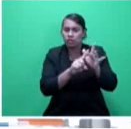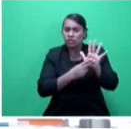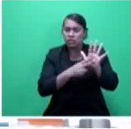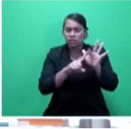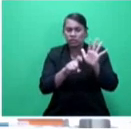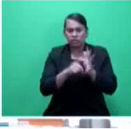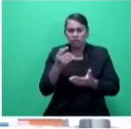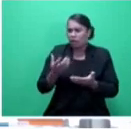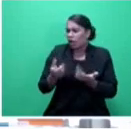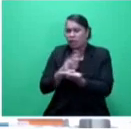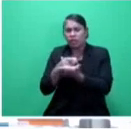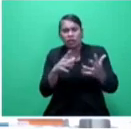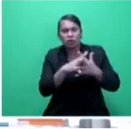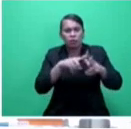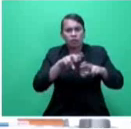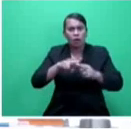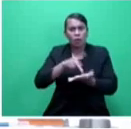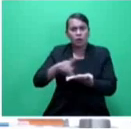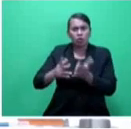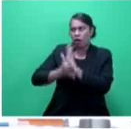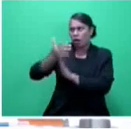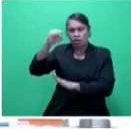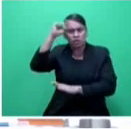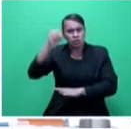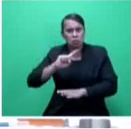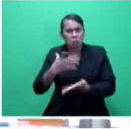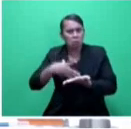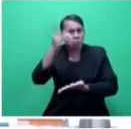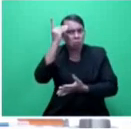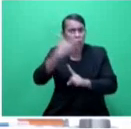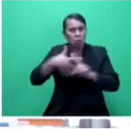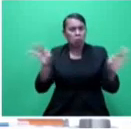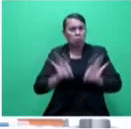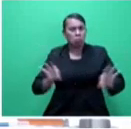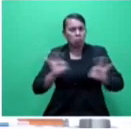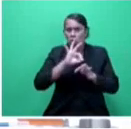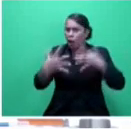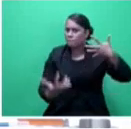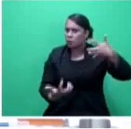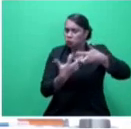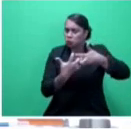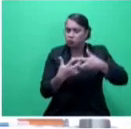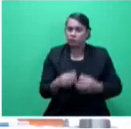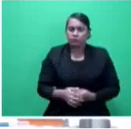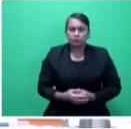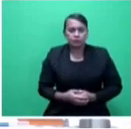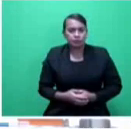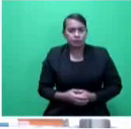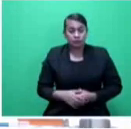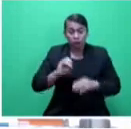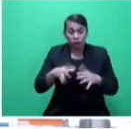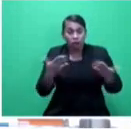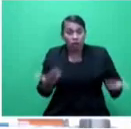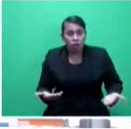of generators, do not even have basic certification in those areas. And they were made, they're given managerial positions. So now a lot of these